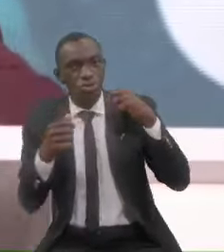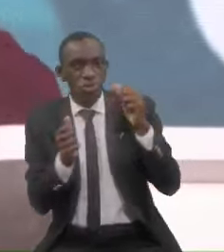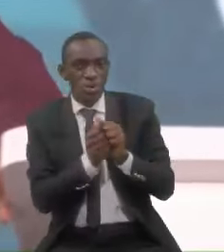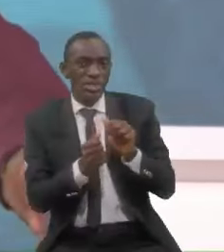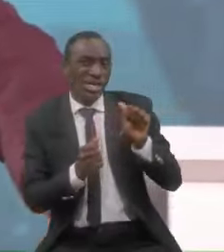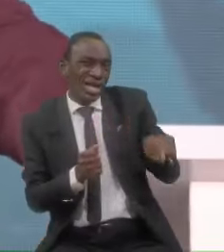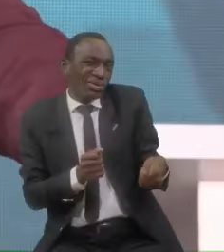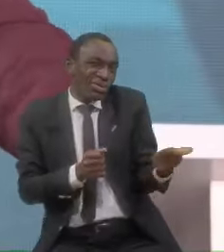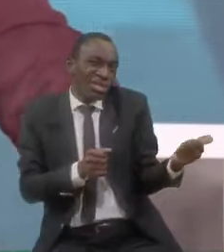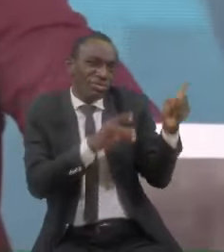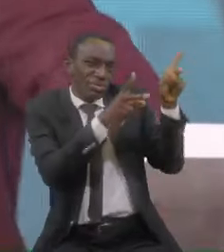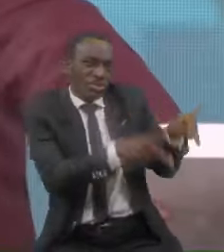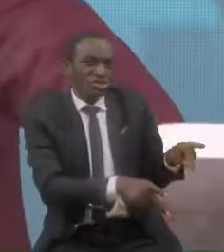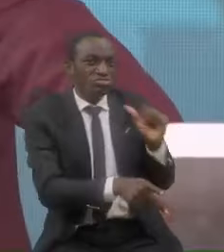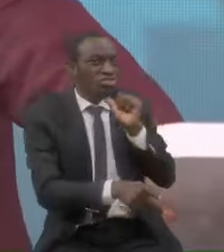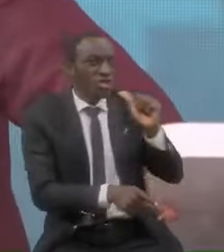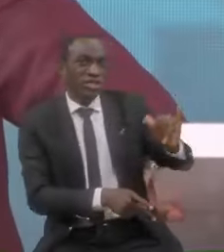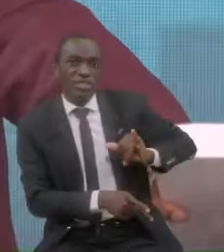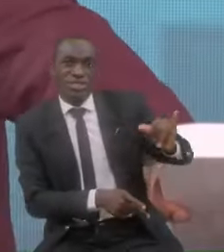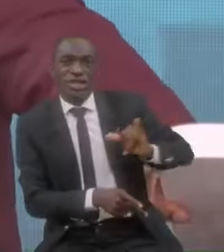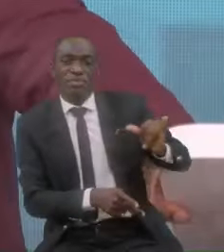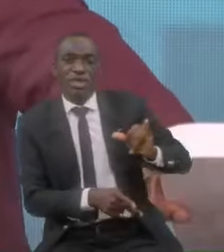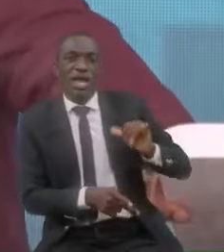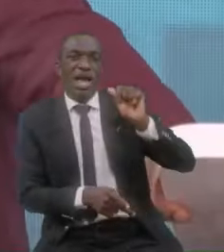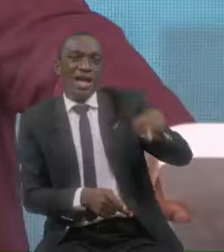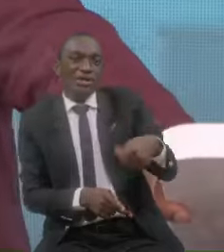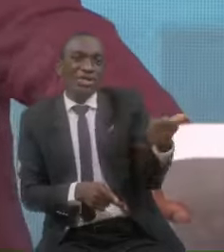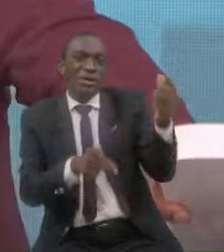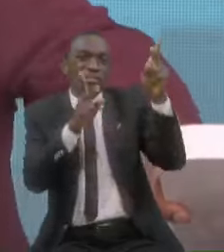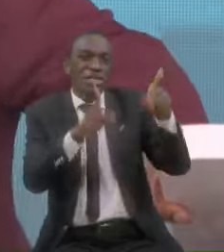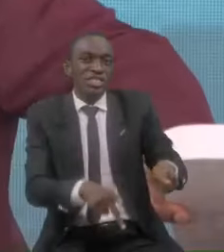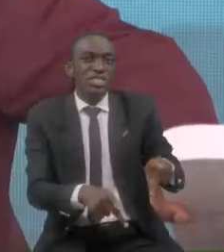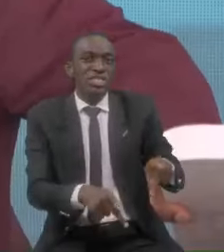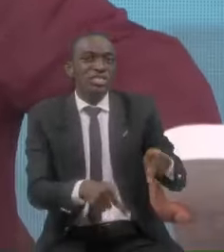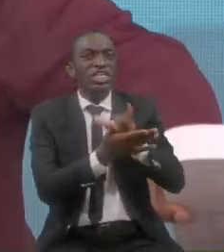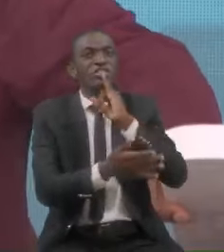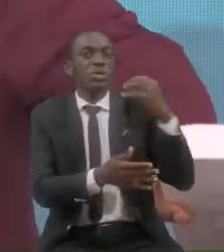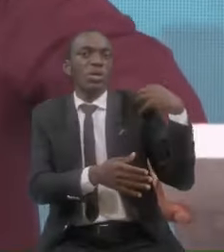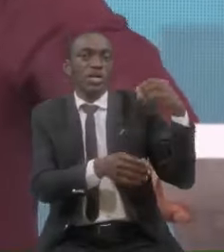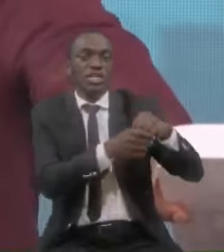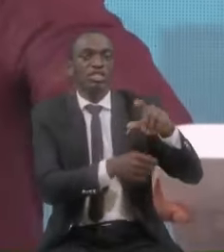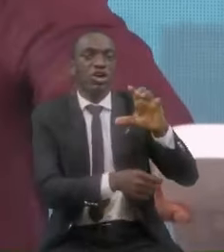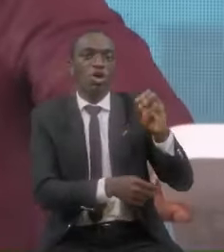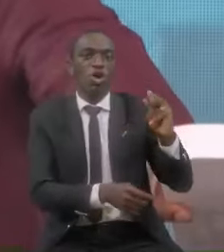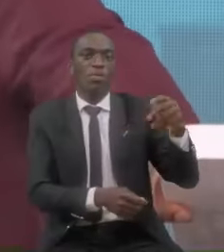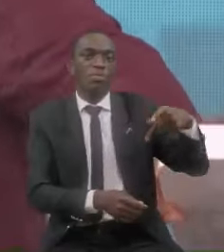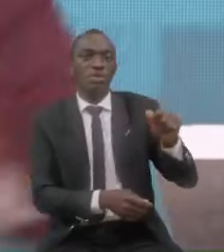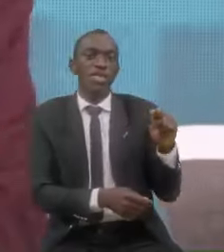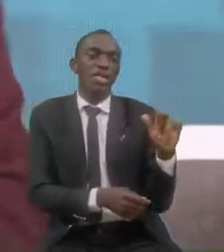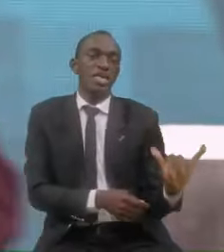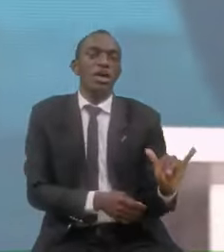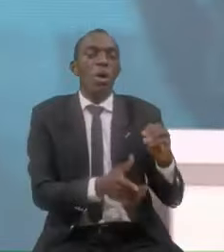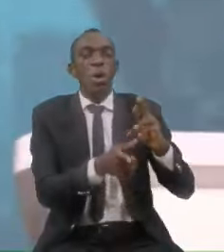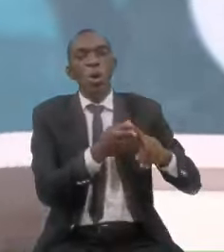ass of a woman, the ass of a company director, the ass of a project. And